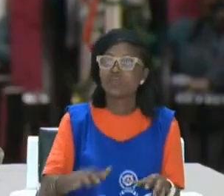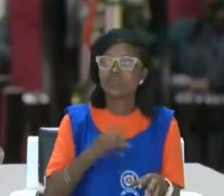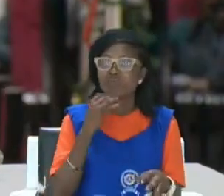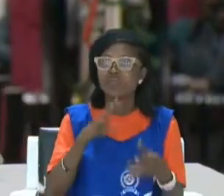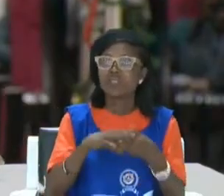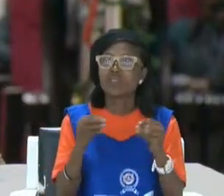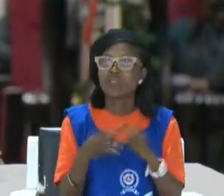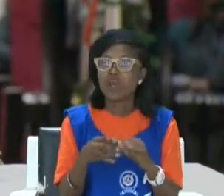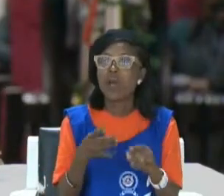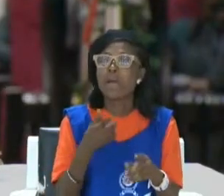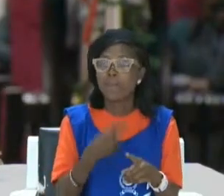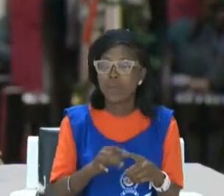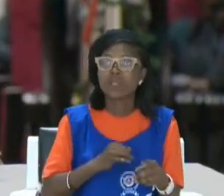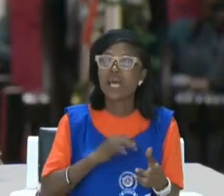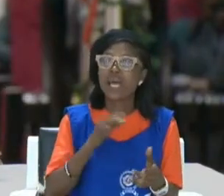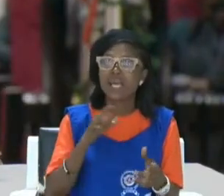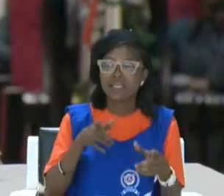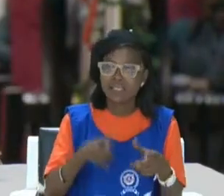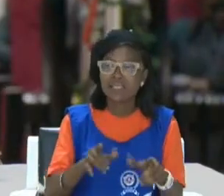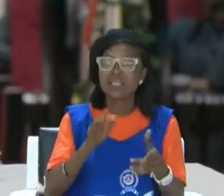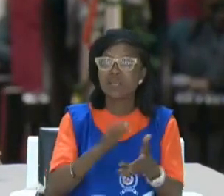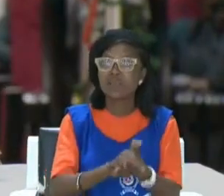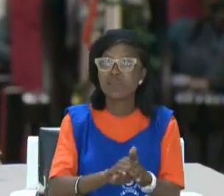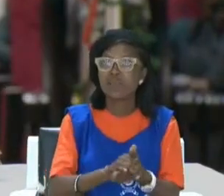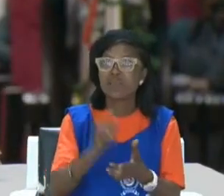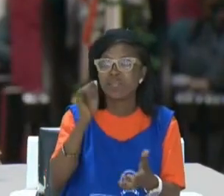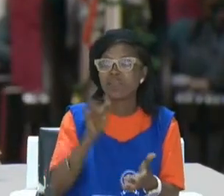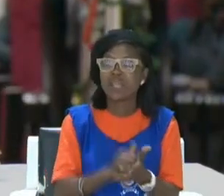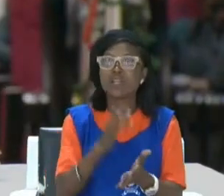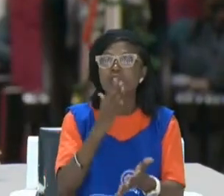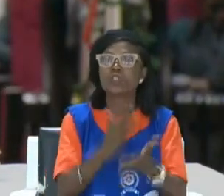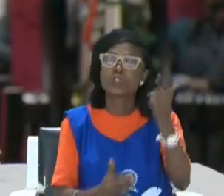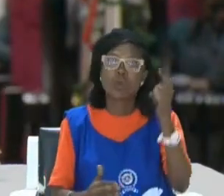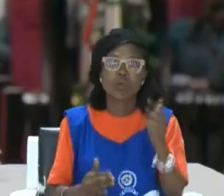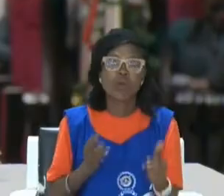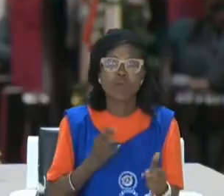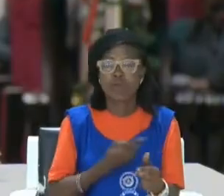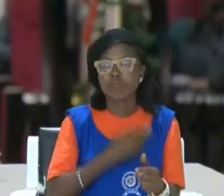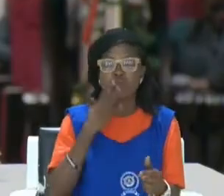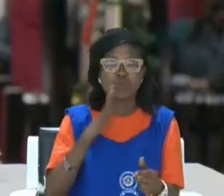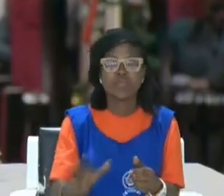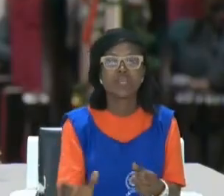I still believe that God may take some of us away by the rapture.